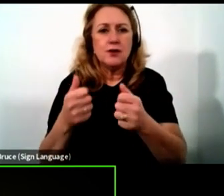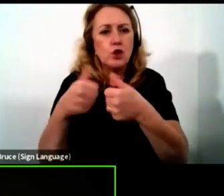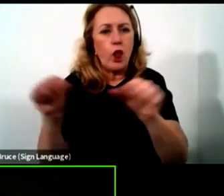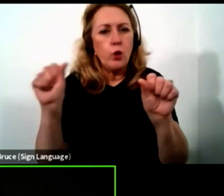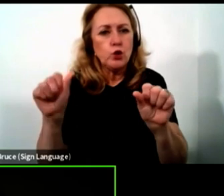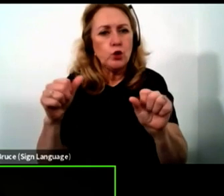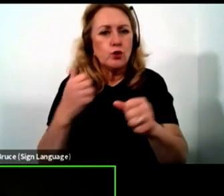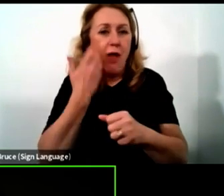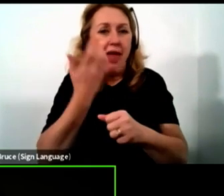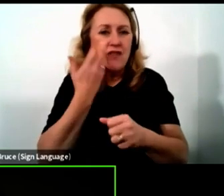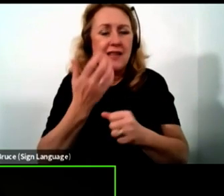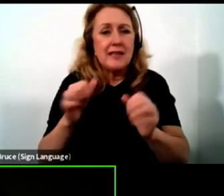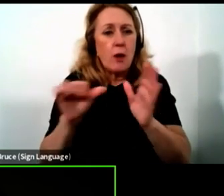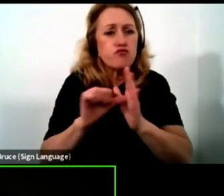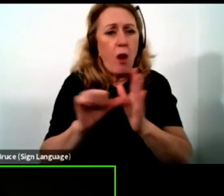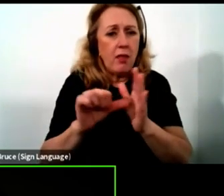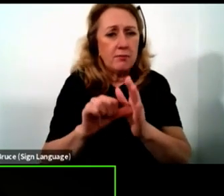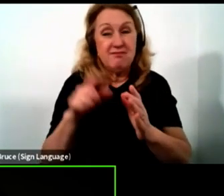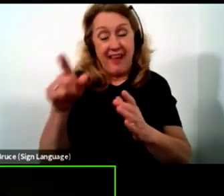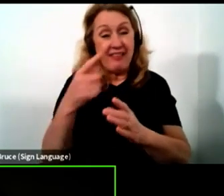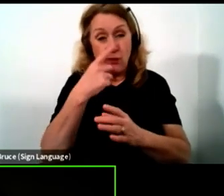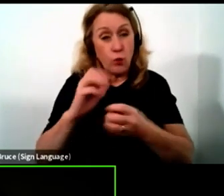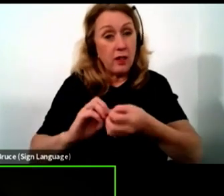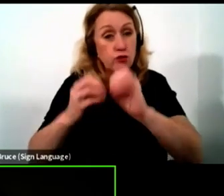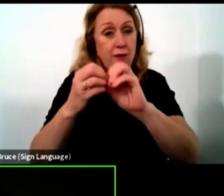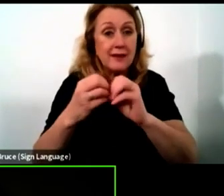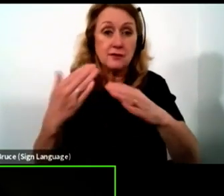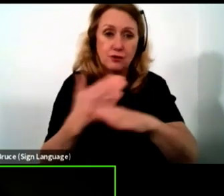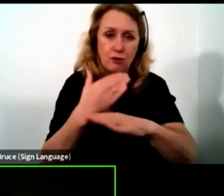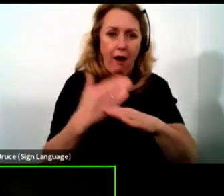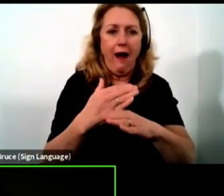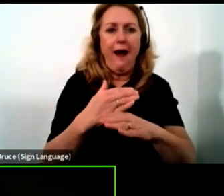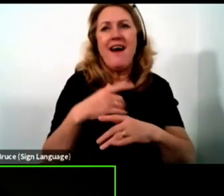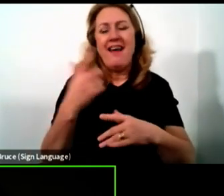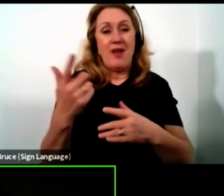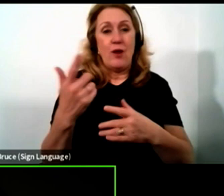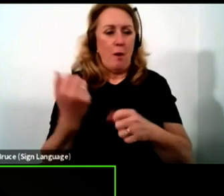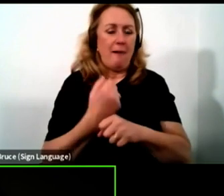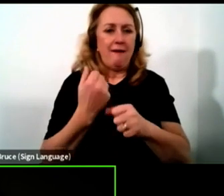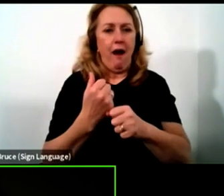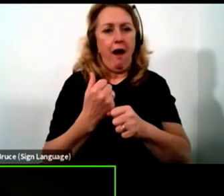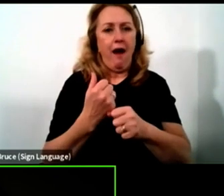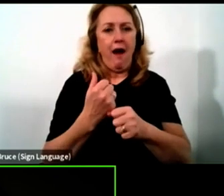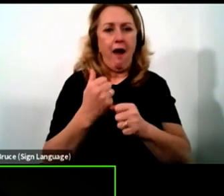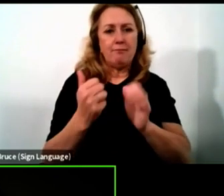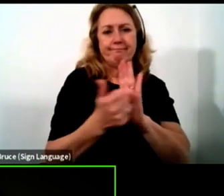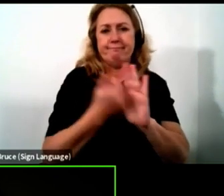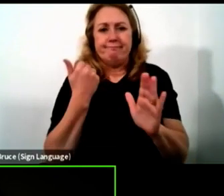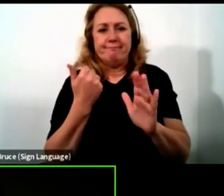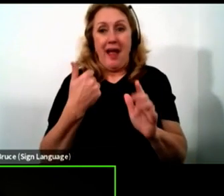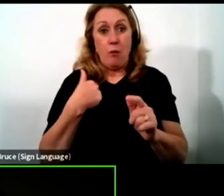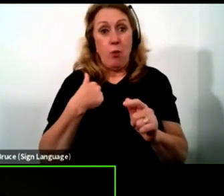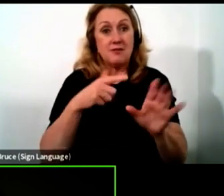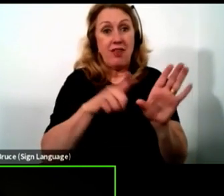And this, of course, is a way of creating jobs, because by so doing, you become an entrepreneur. And this is exactly what we want the African